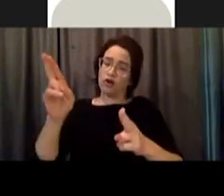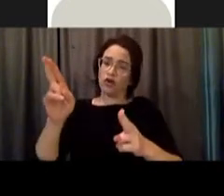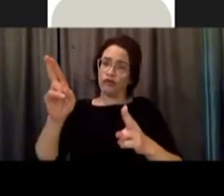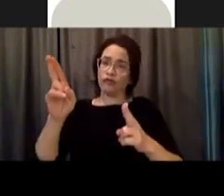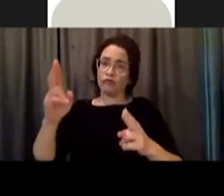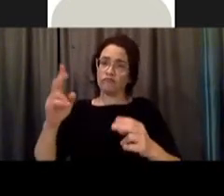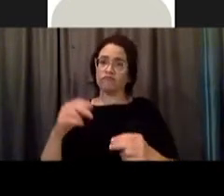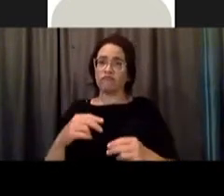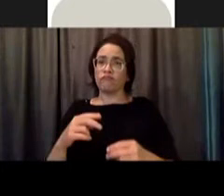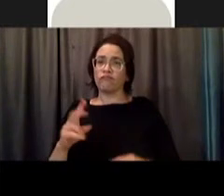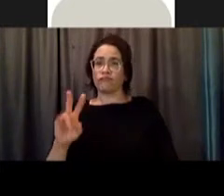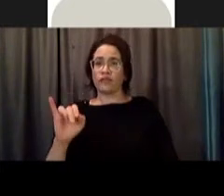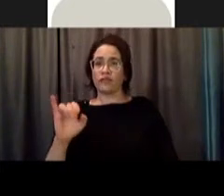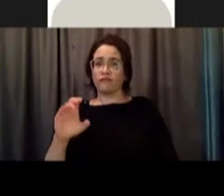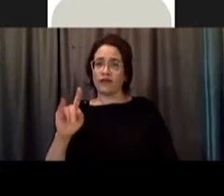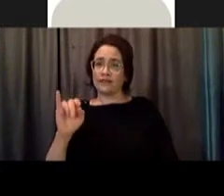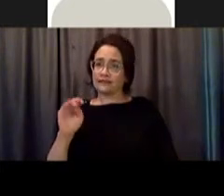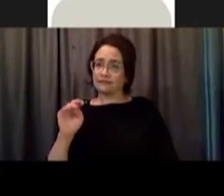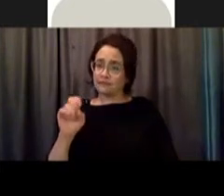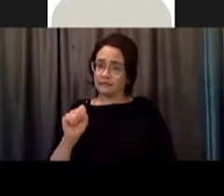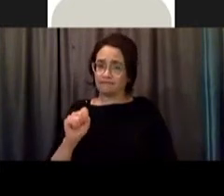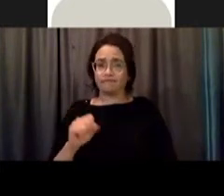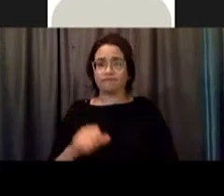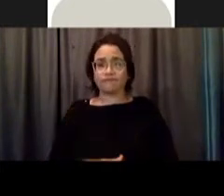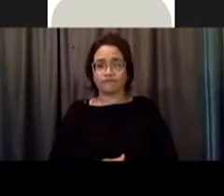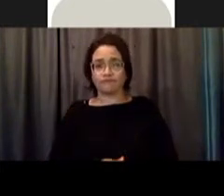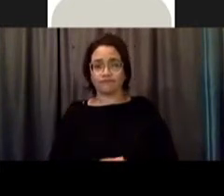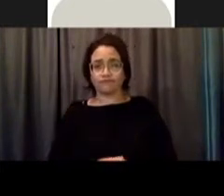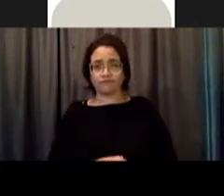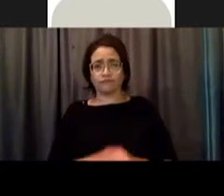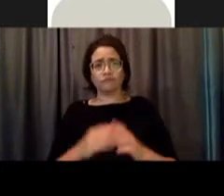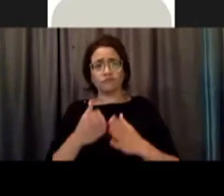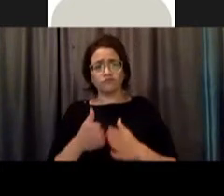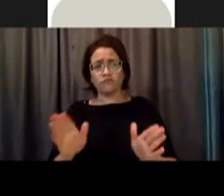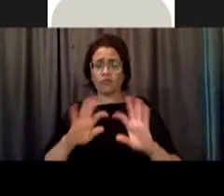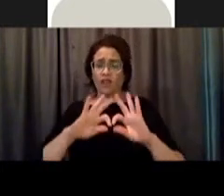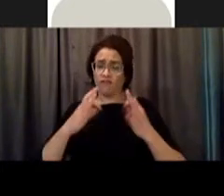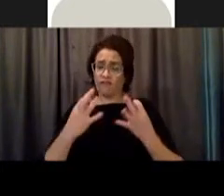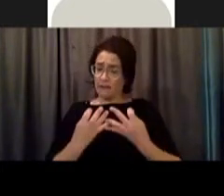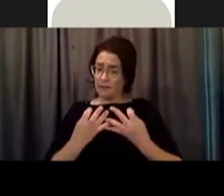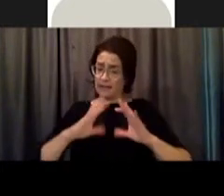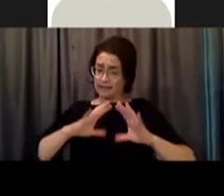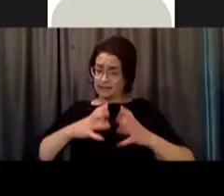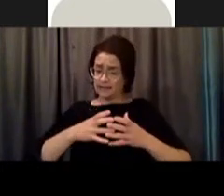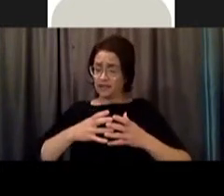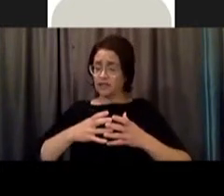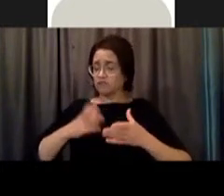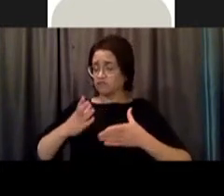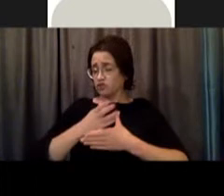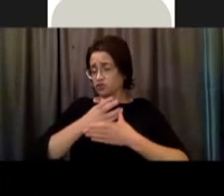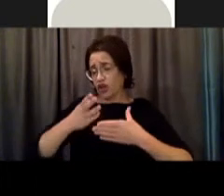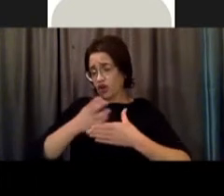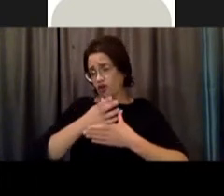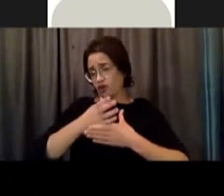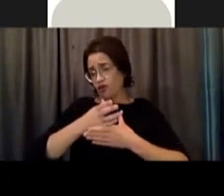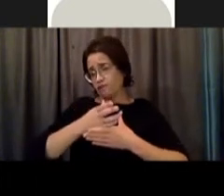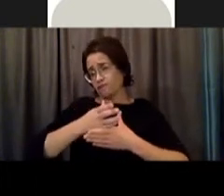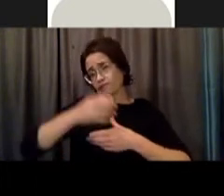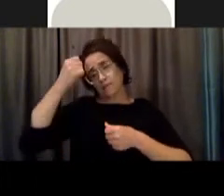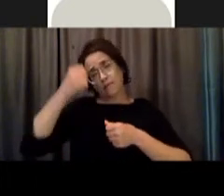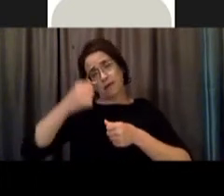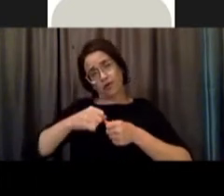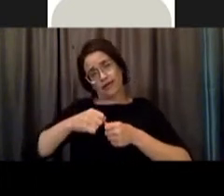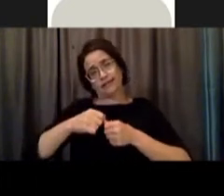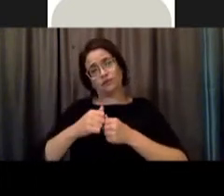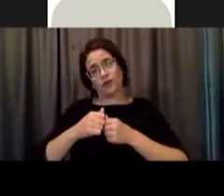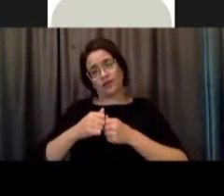churches and at the Ukrainian center. And in general, families share stories and memories with their children. I certainly can